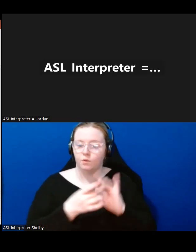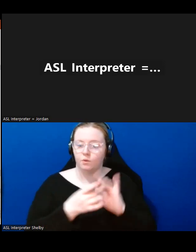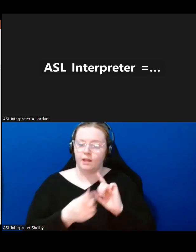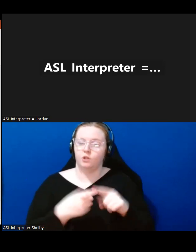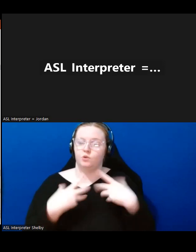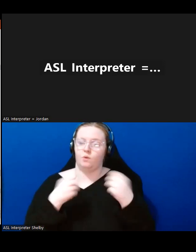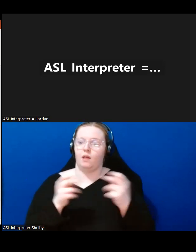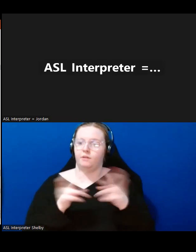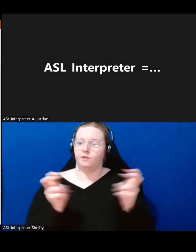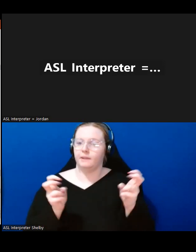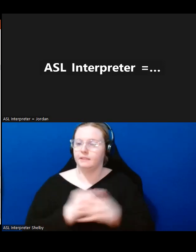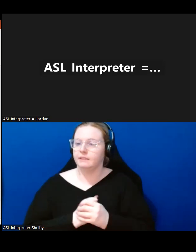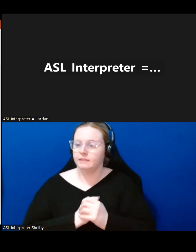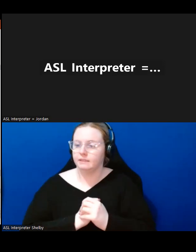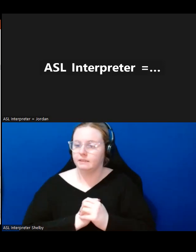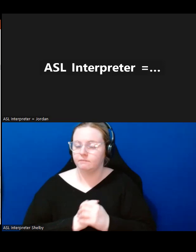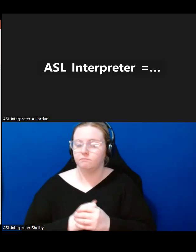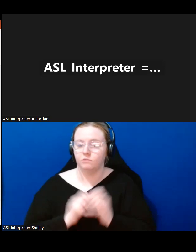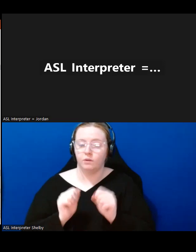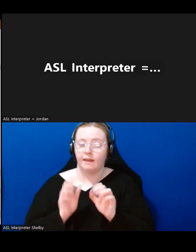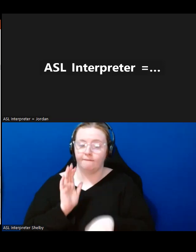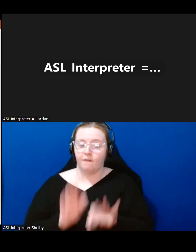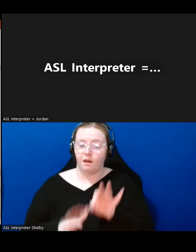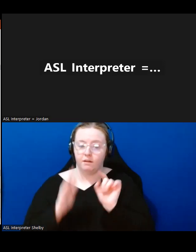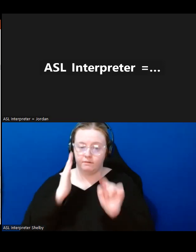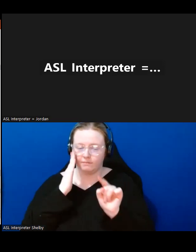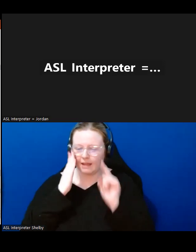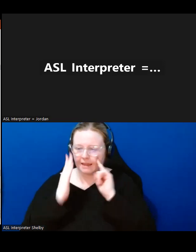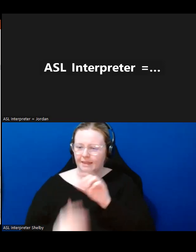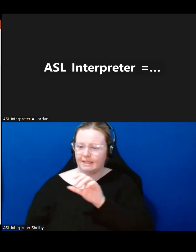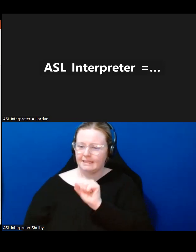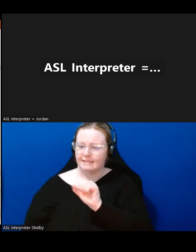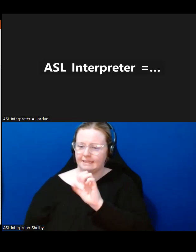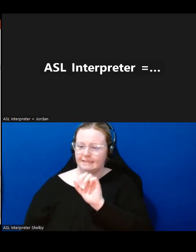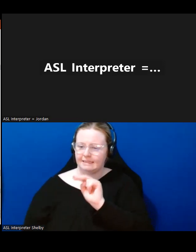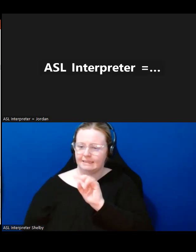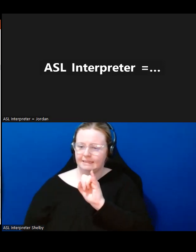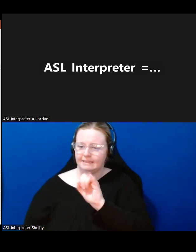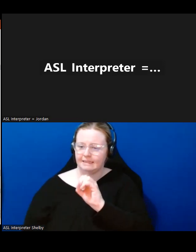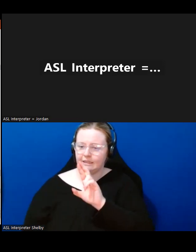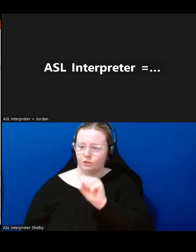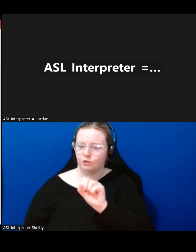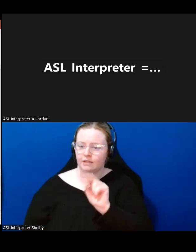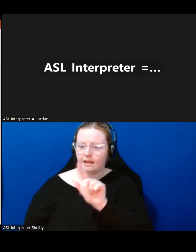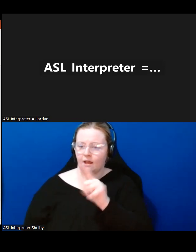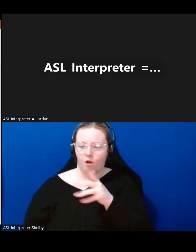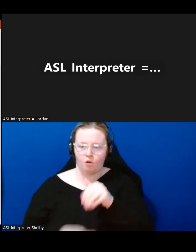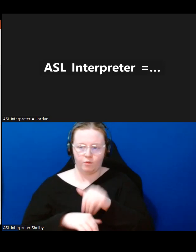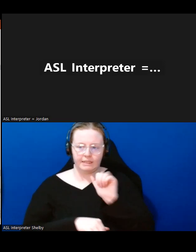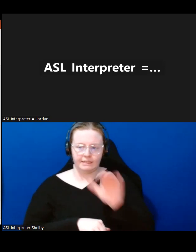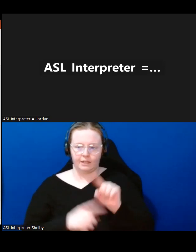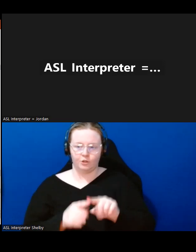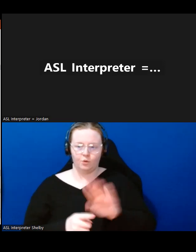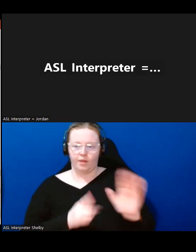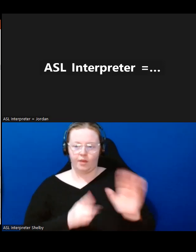topics. So you can find that. I do think Seniors NL probably sent it out to their network when